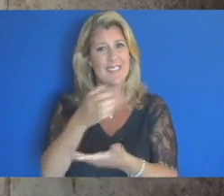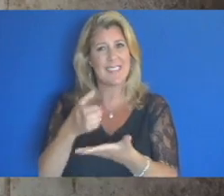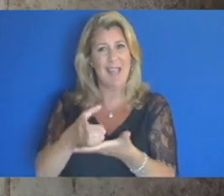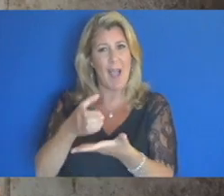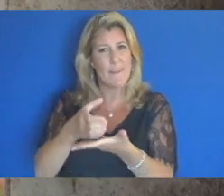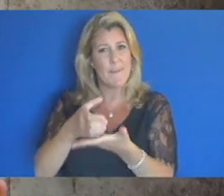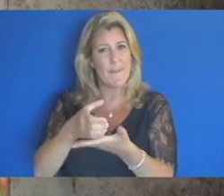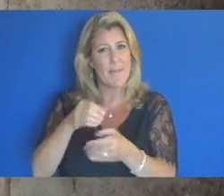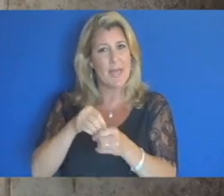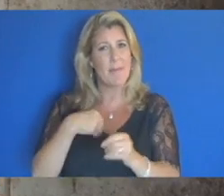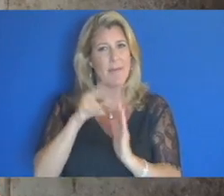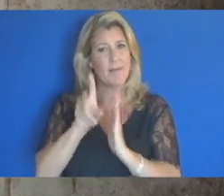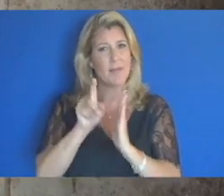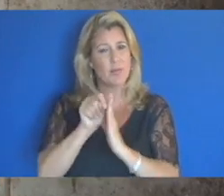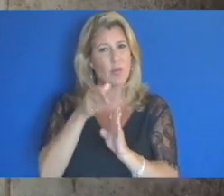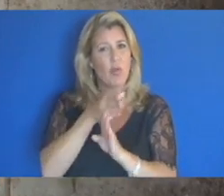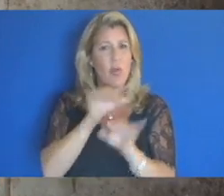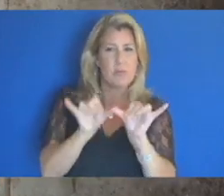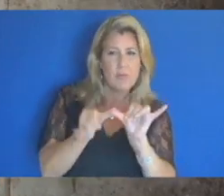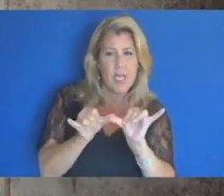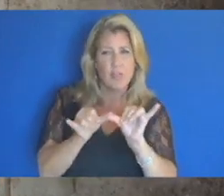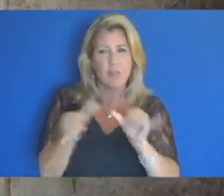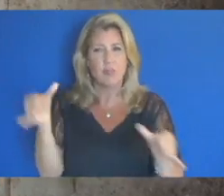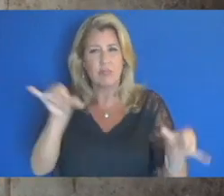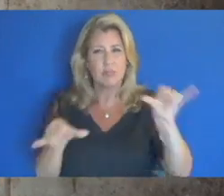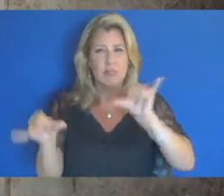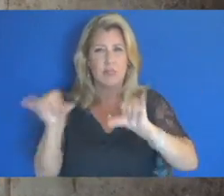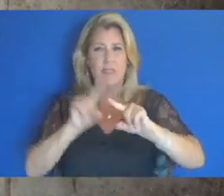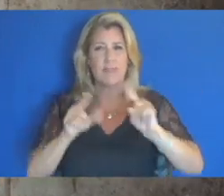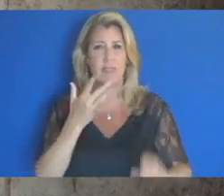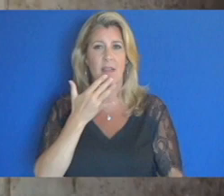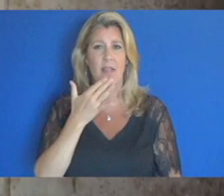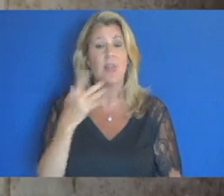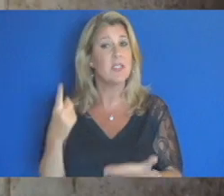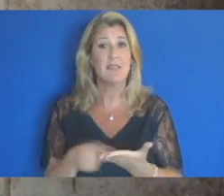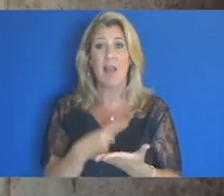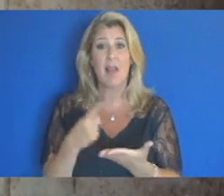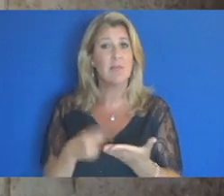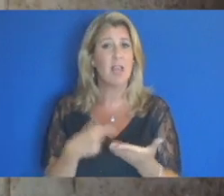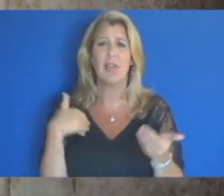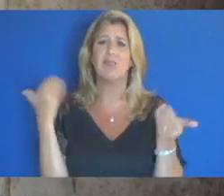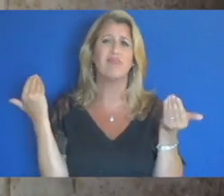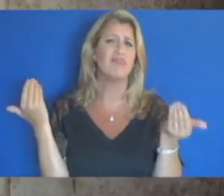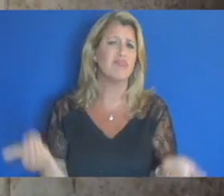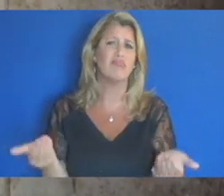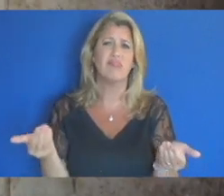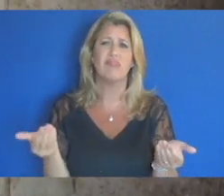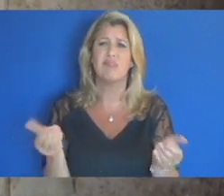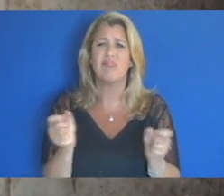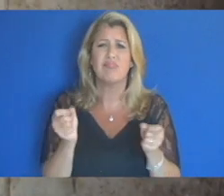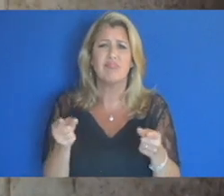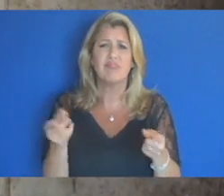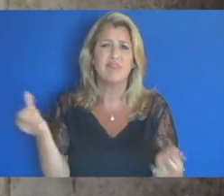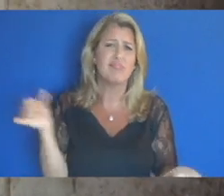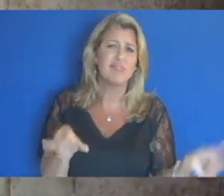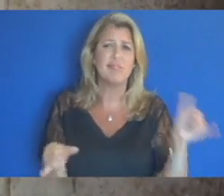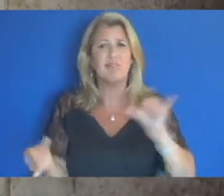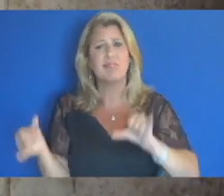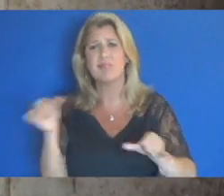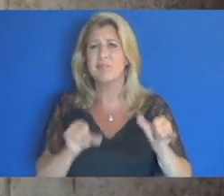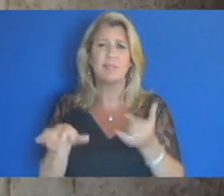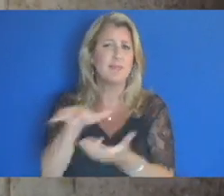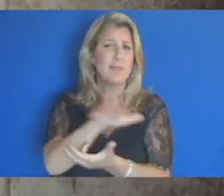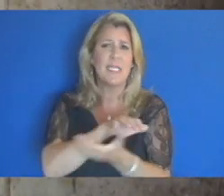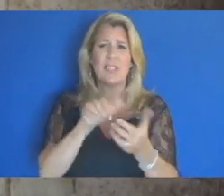this cup in my videos, measuring different colors together. Sometimes I don't even measure. I just